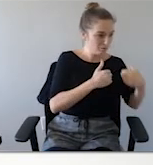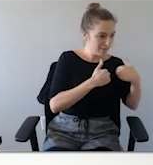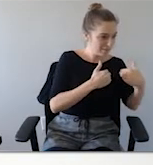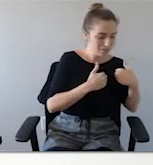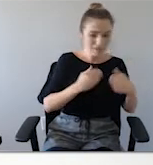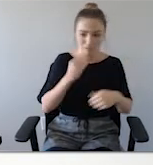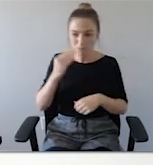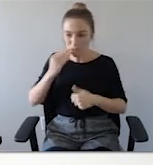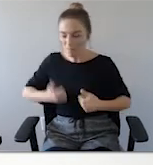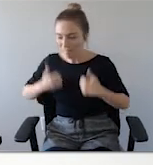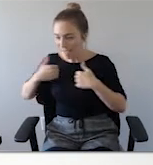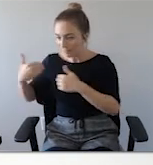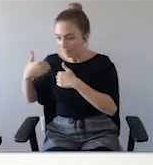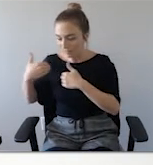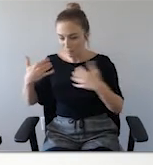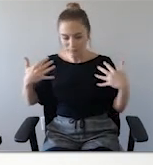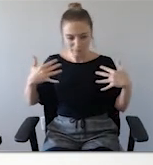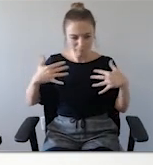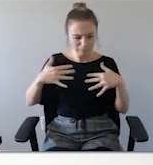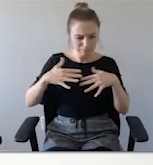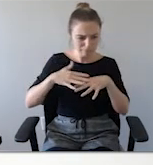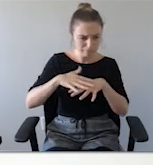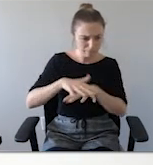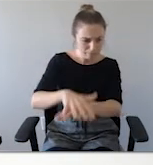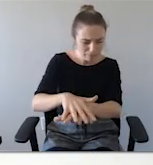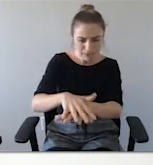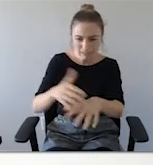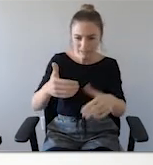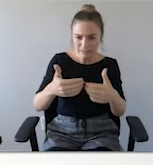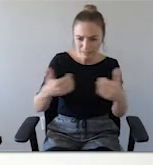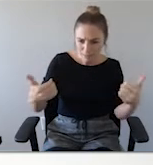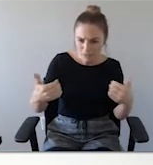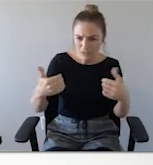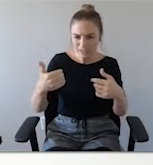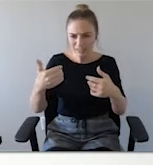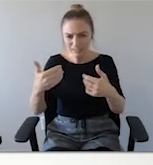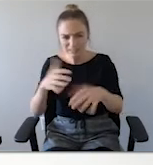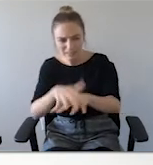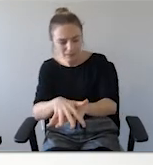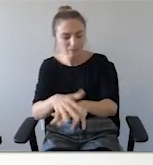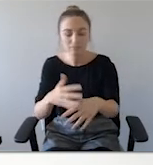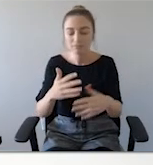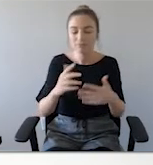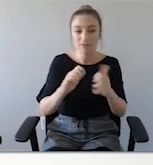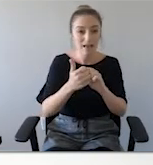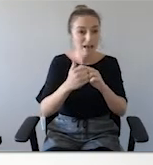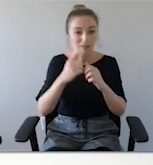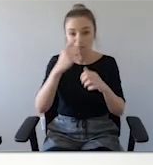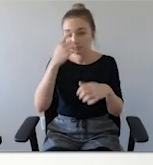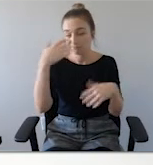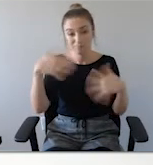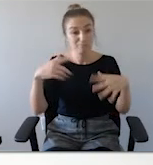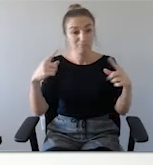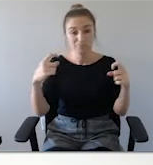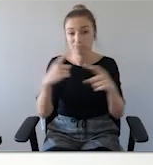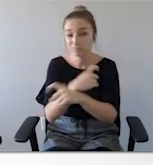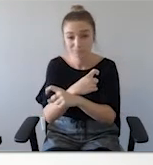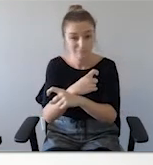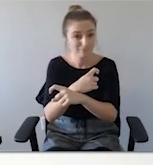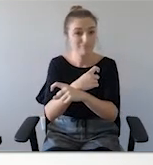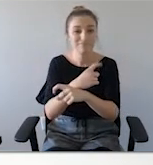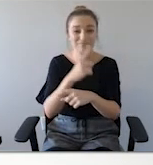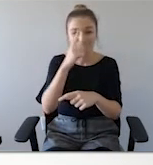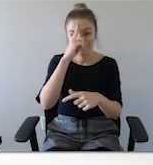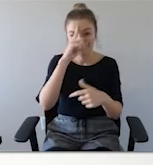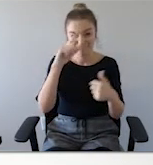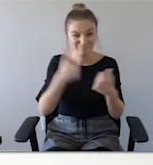and where's my home life, and how do I kind of tease the two apart, which if you're not used to doing